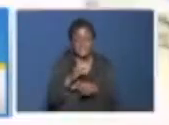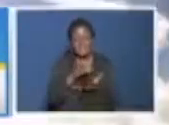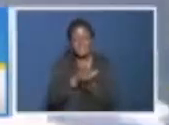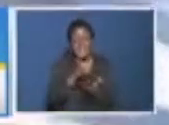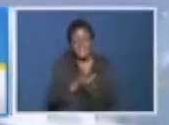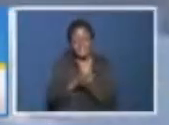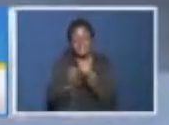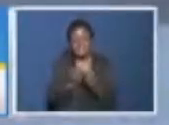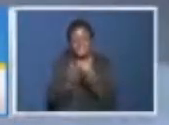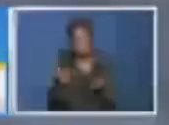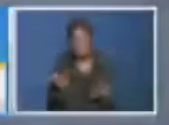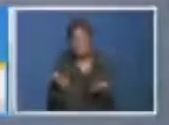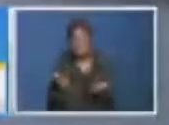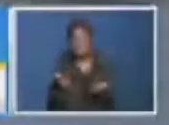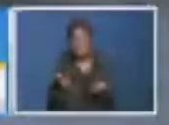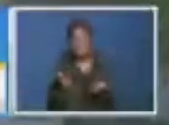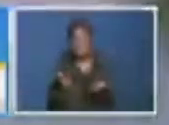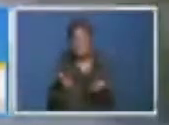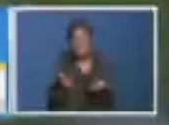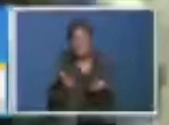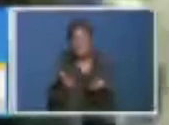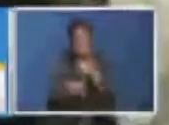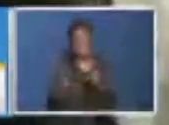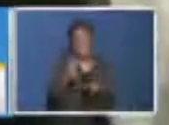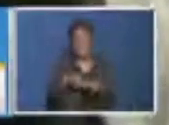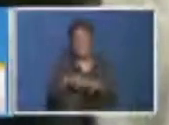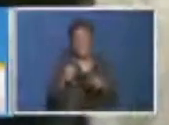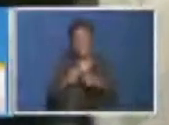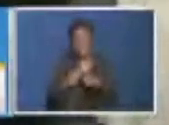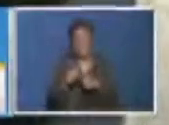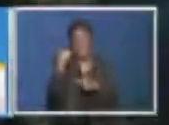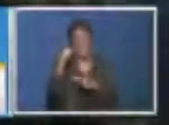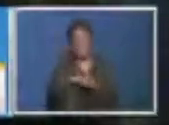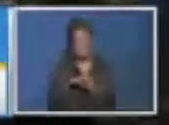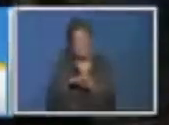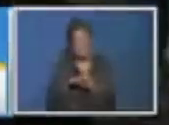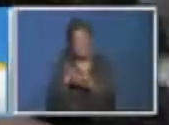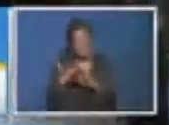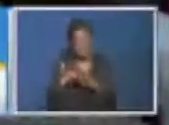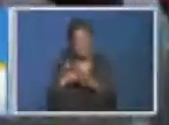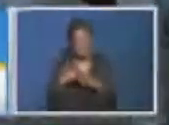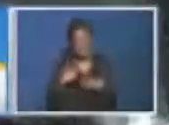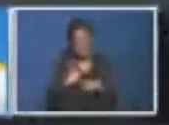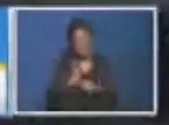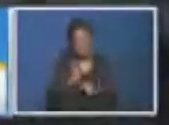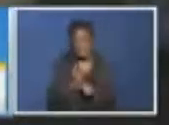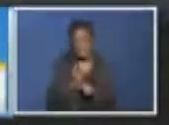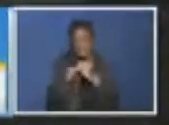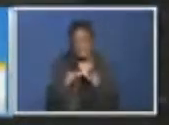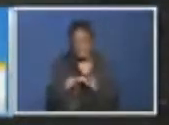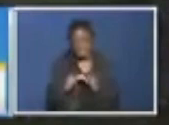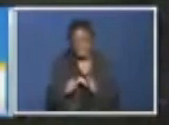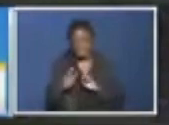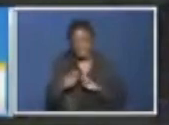solution. Haiti's escalating crisis believed to be fueling the continuing migration issue here at home. The nation's chief says the international